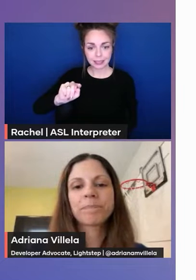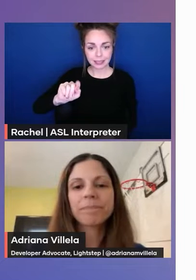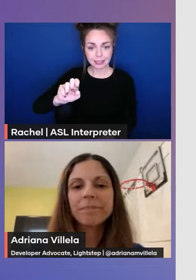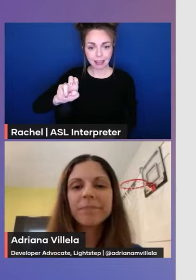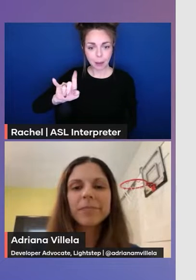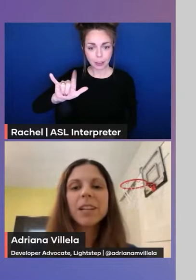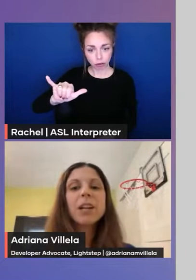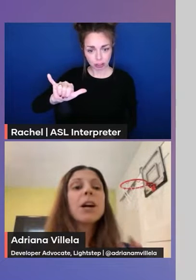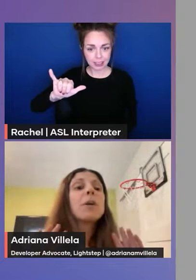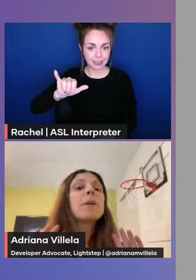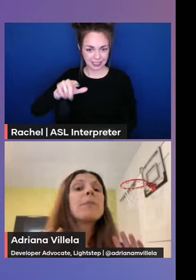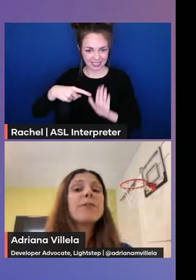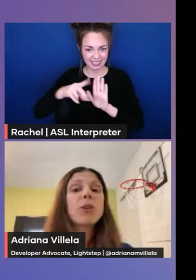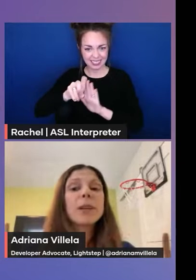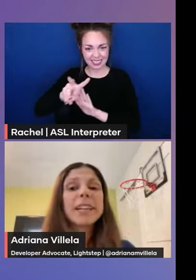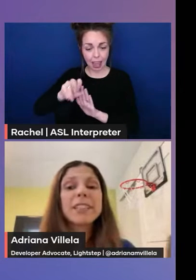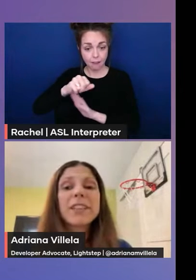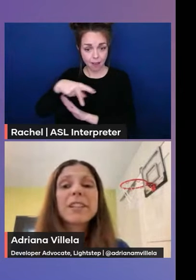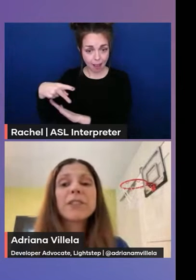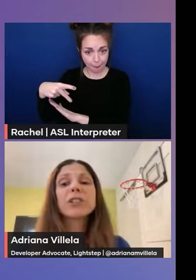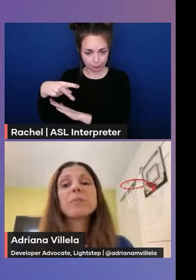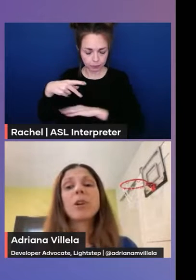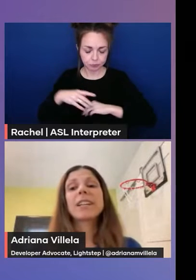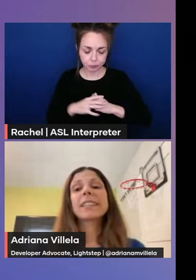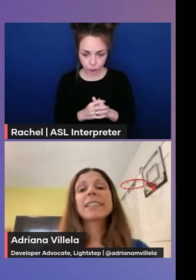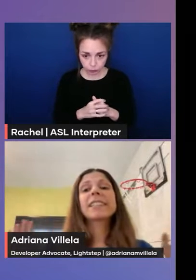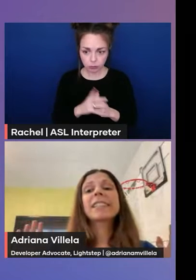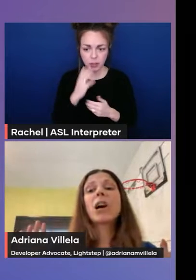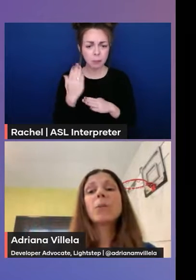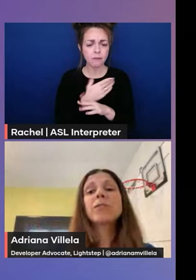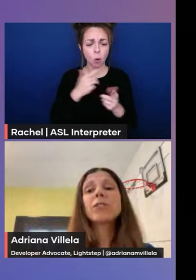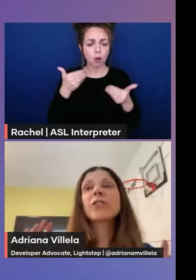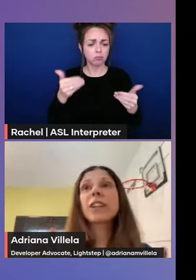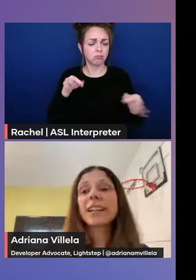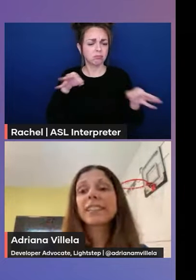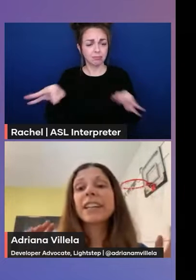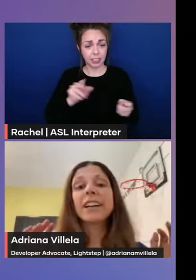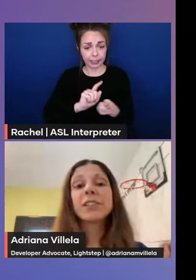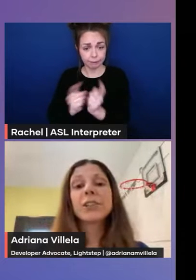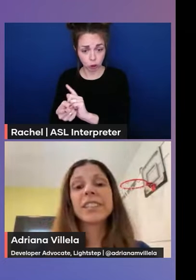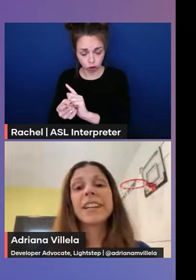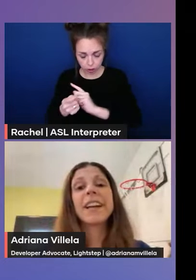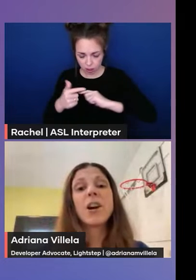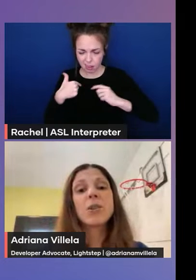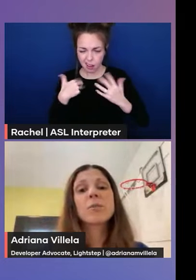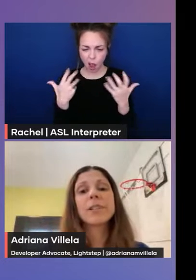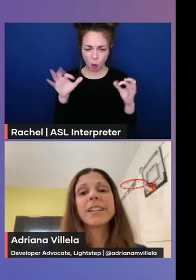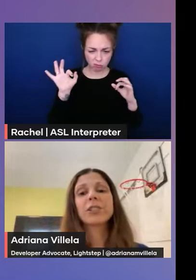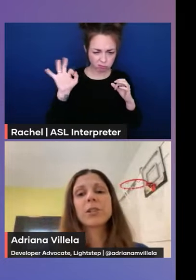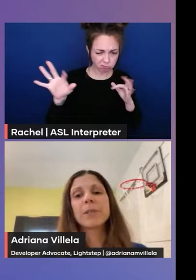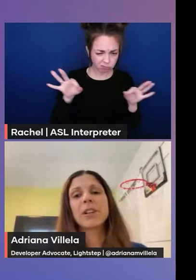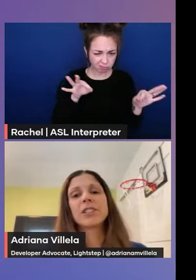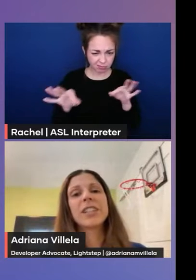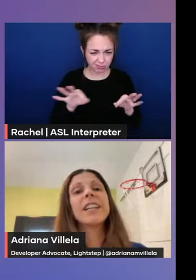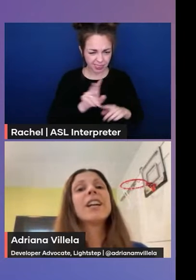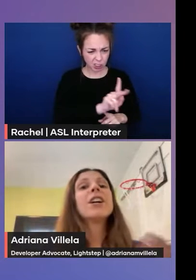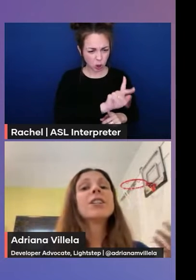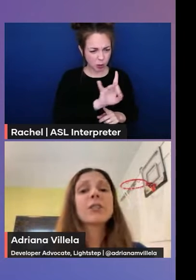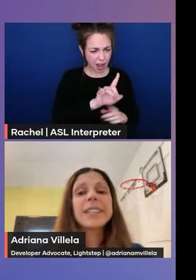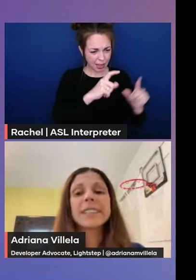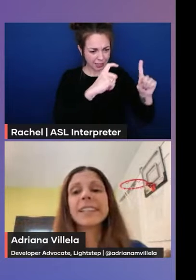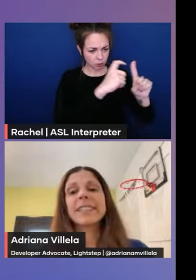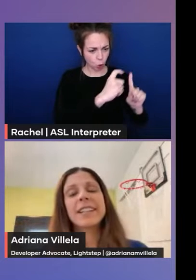example. But before we get into the conversion process, it's helpful for us to understand how Kubernetes